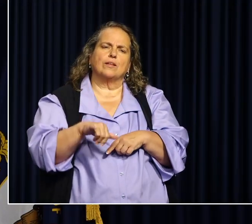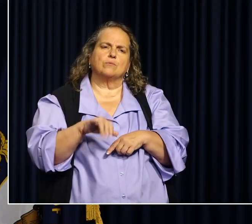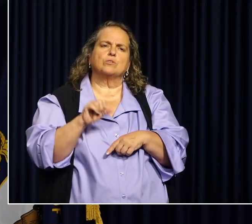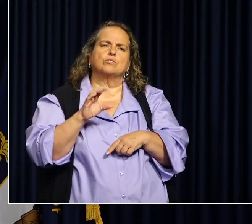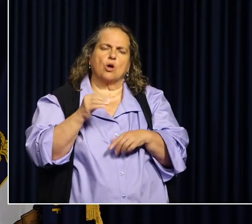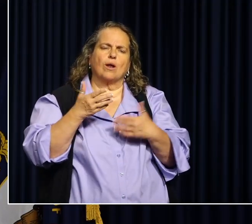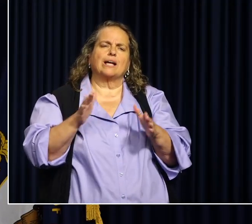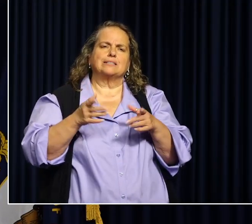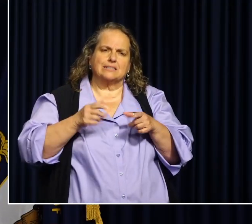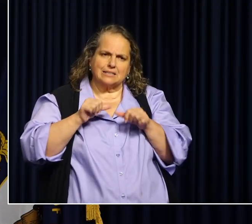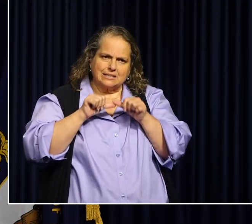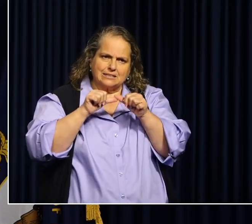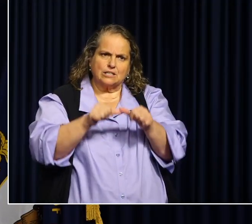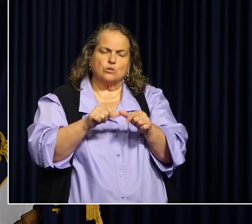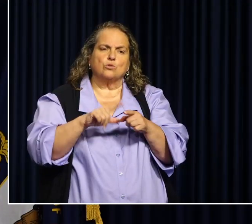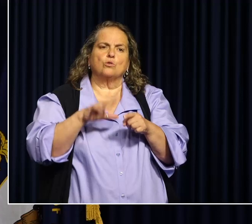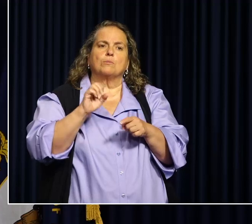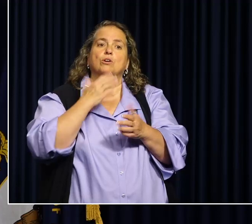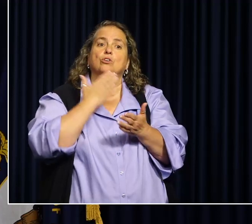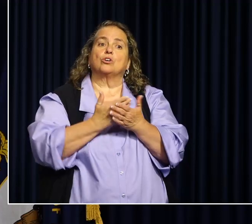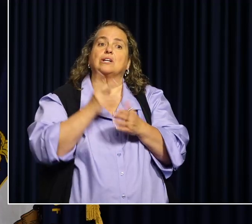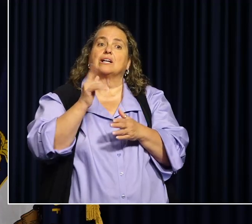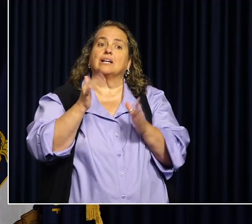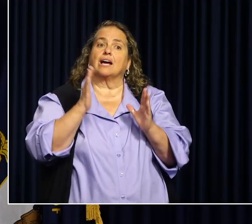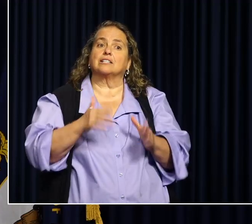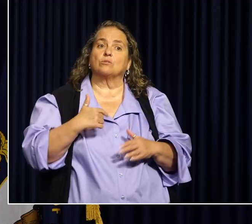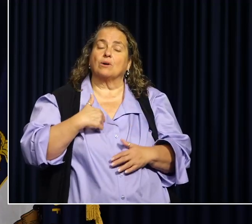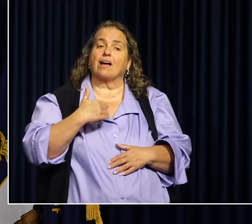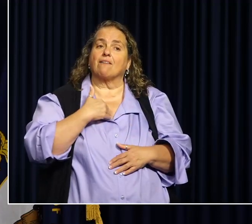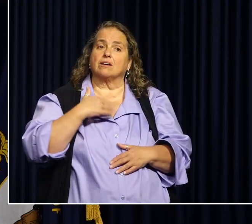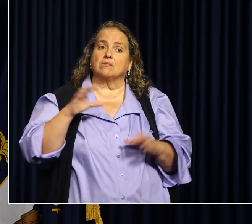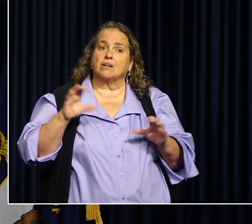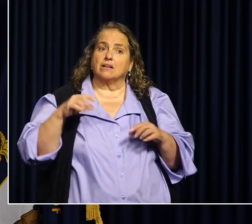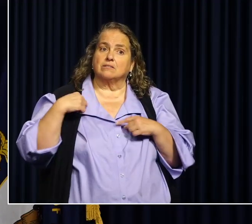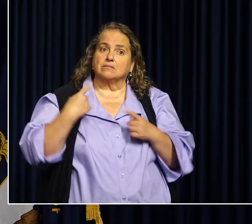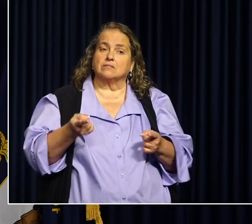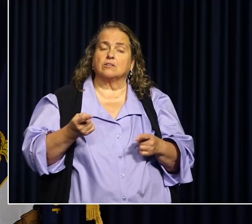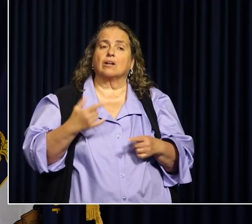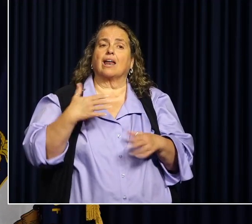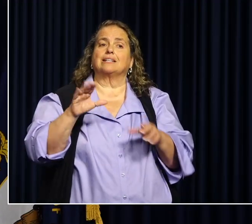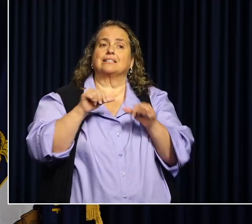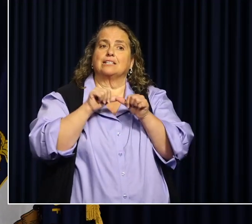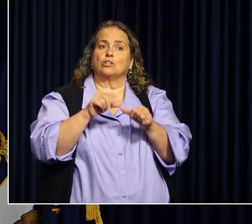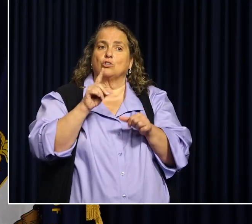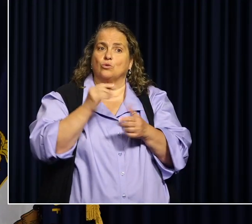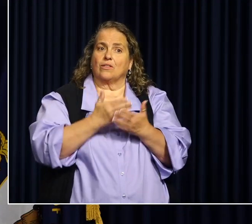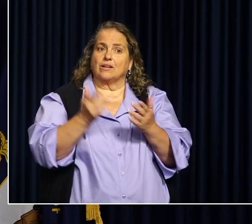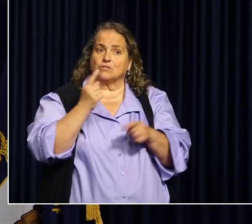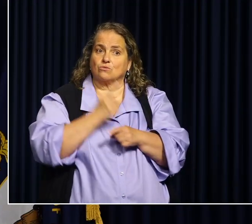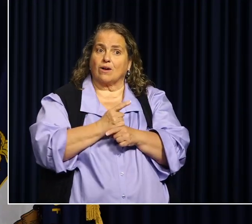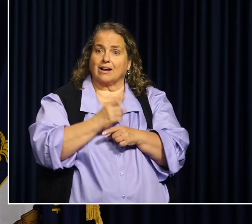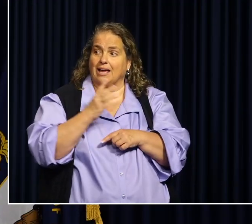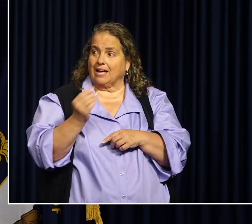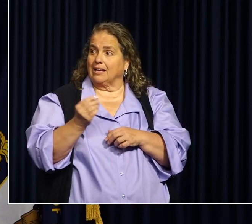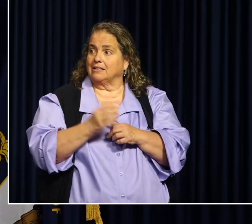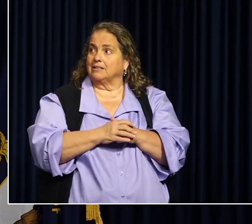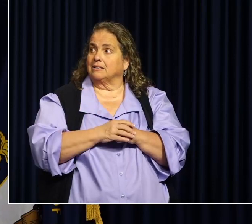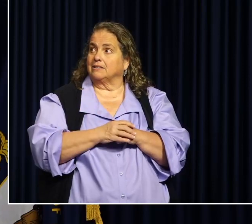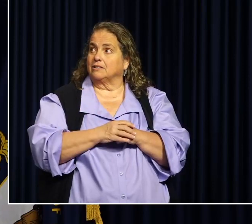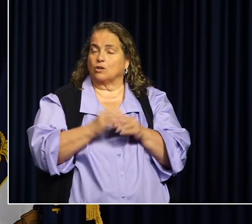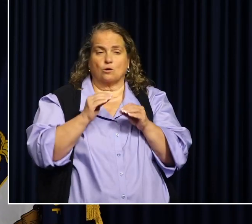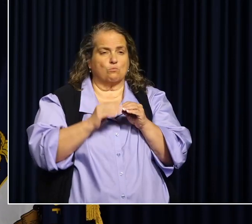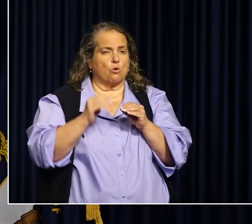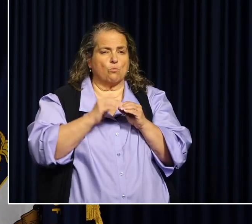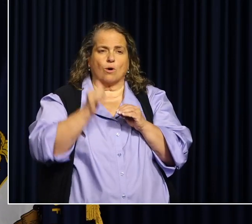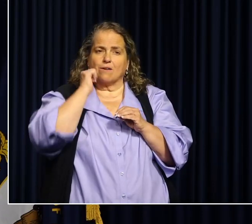let's continue to be those good Kentuckians we've been. Let's continue to do things right. And more and